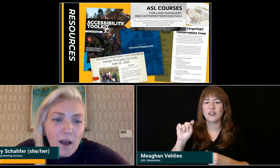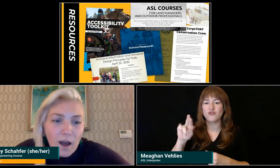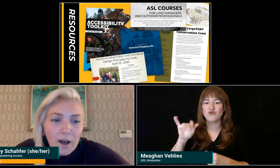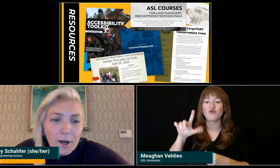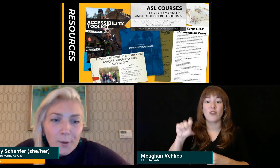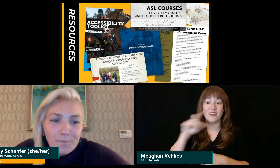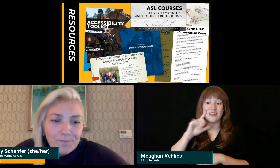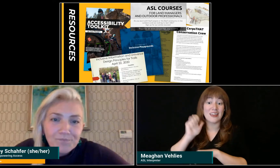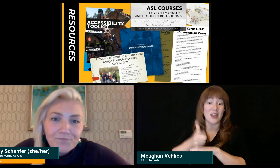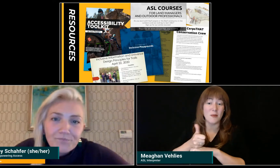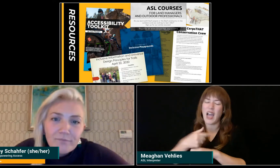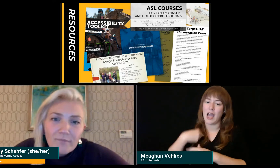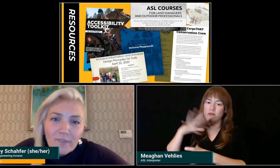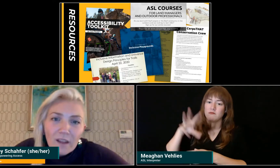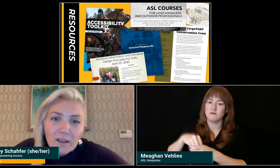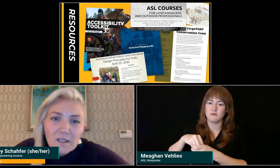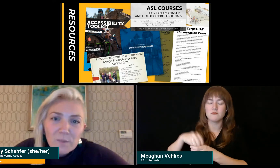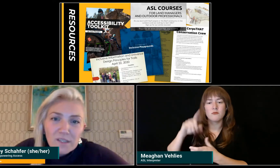principles.